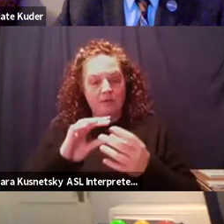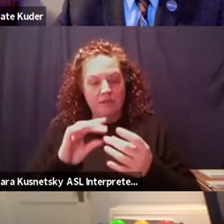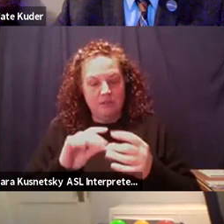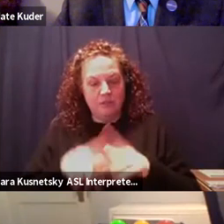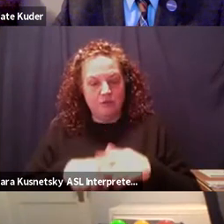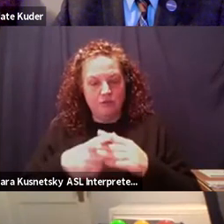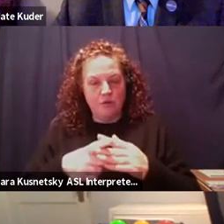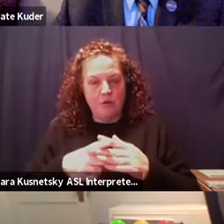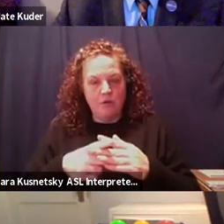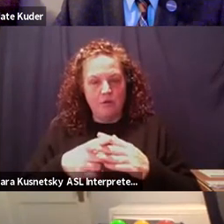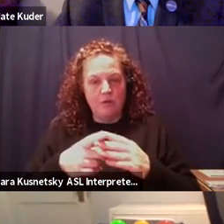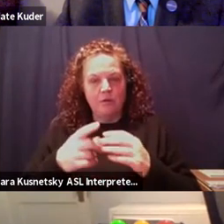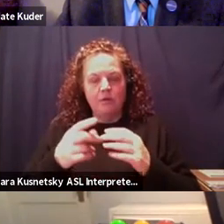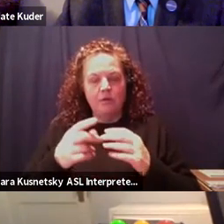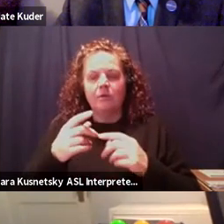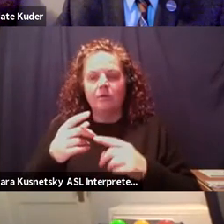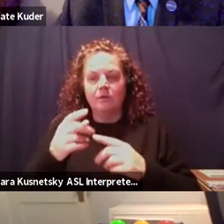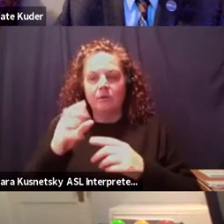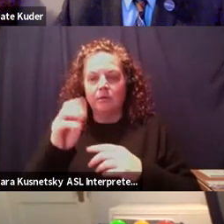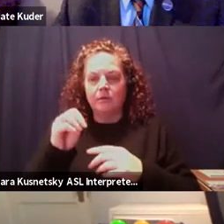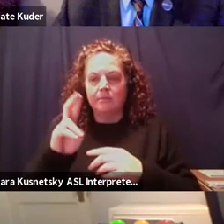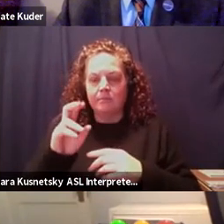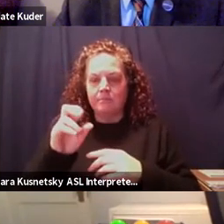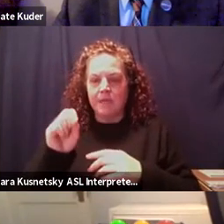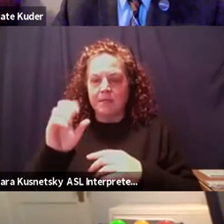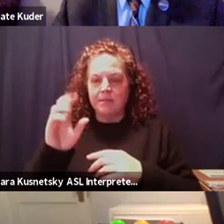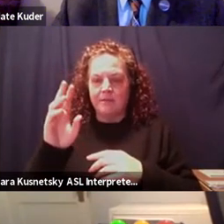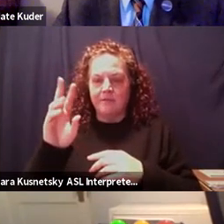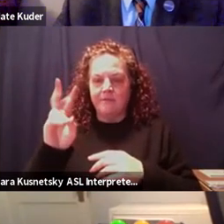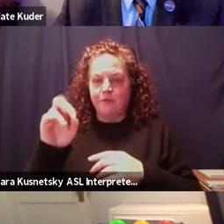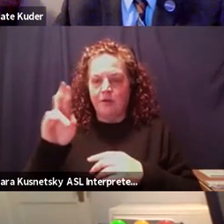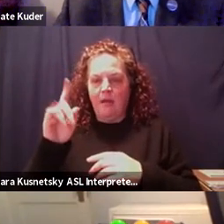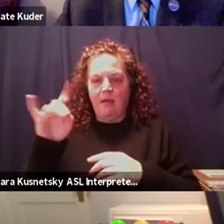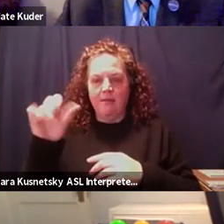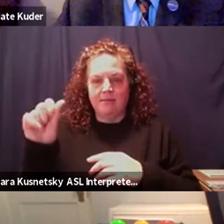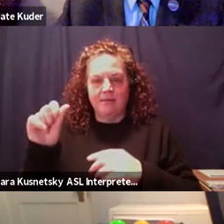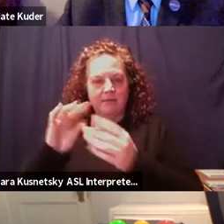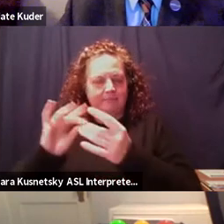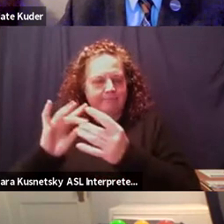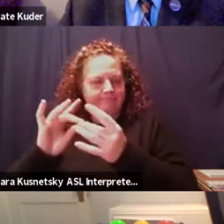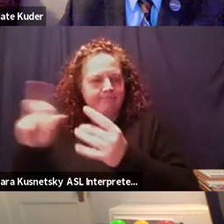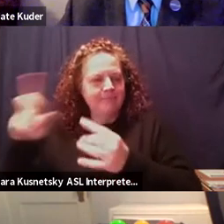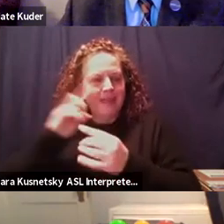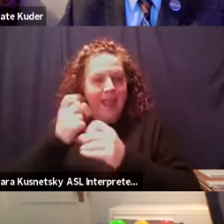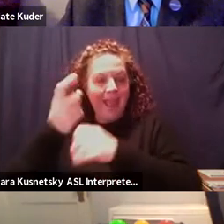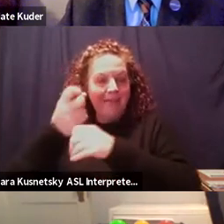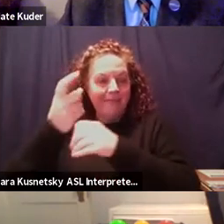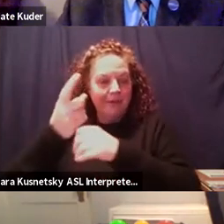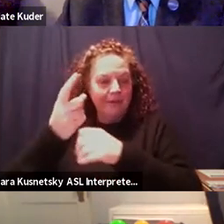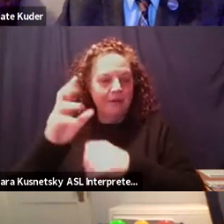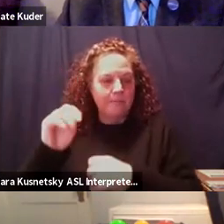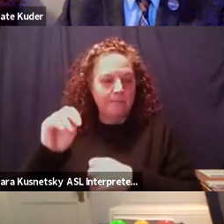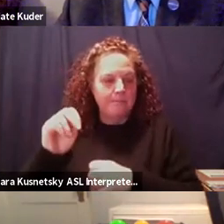Ms. Vernazza coming and talking is, and she jokingly said that every year she comes and does battle with